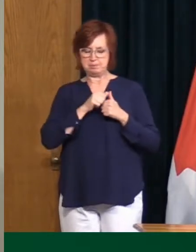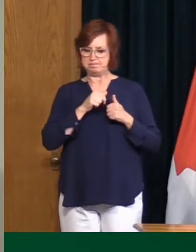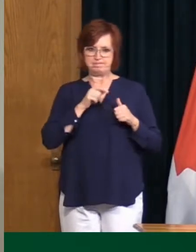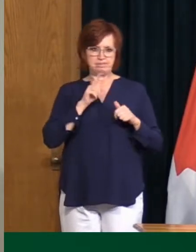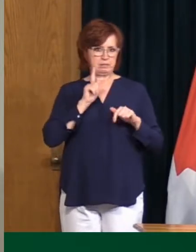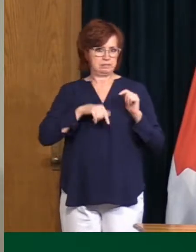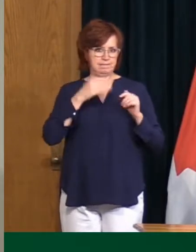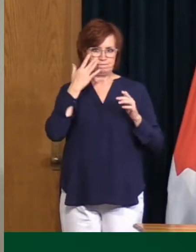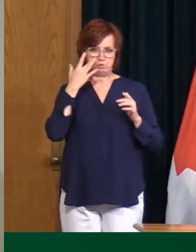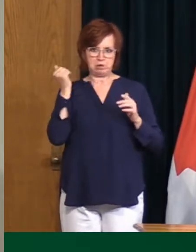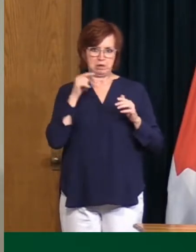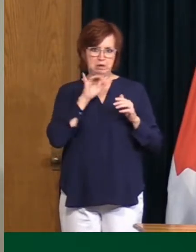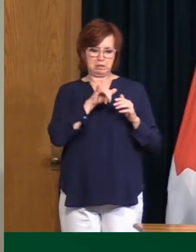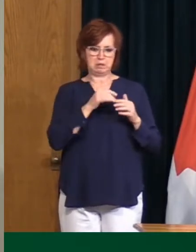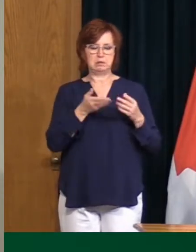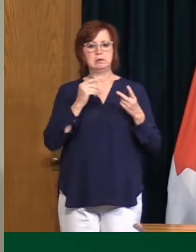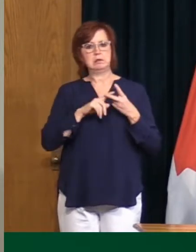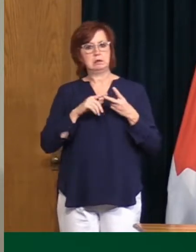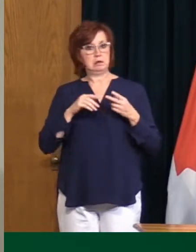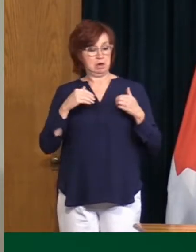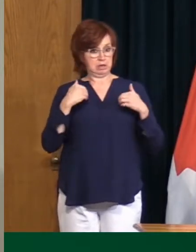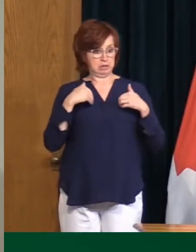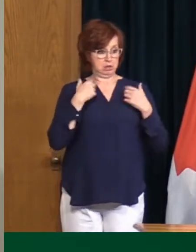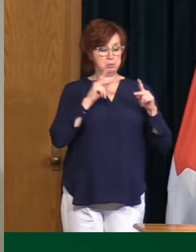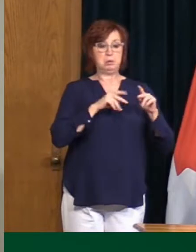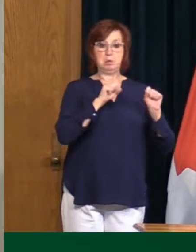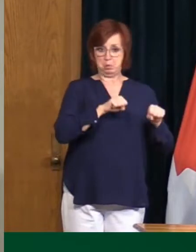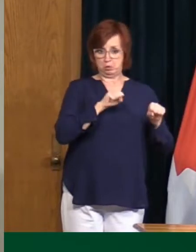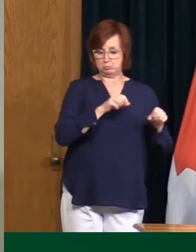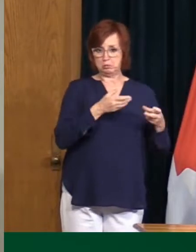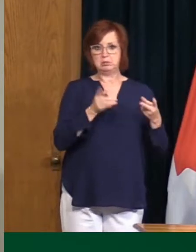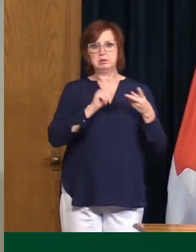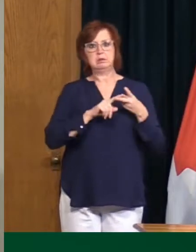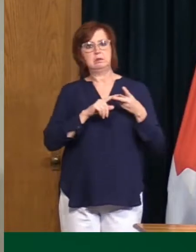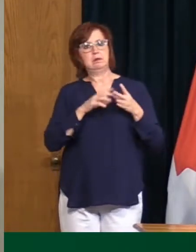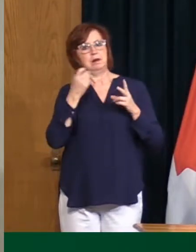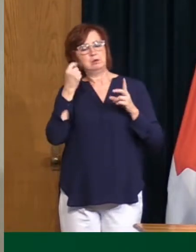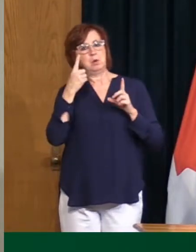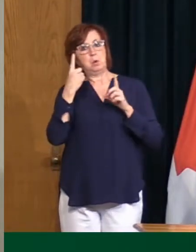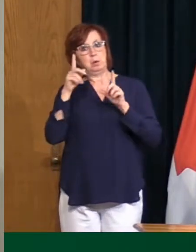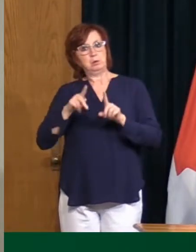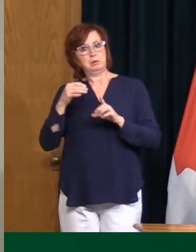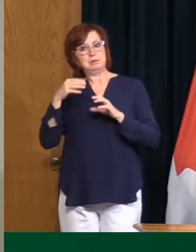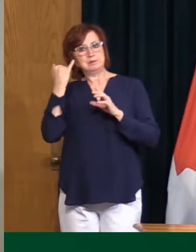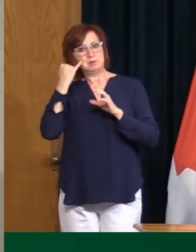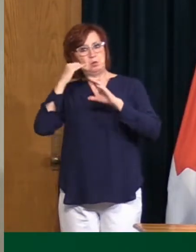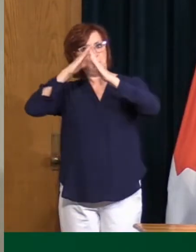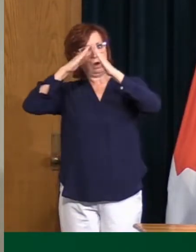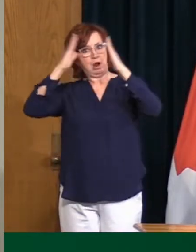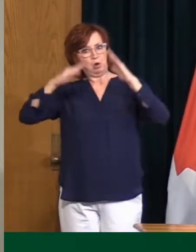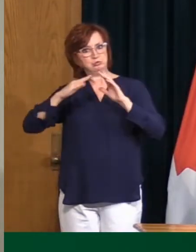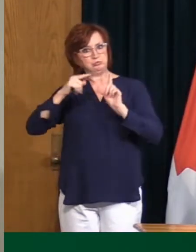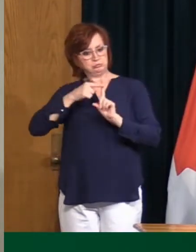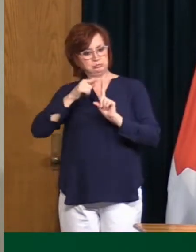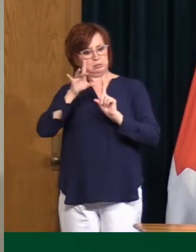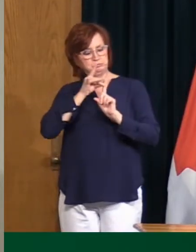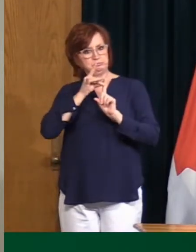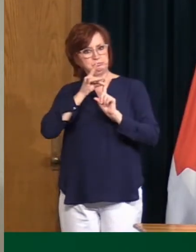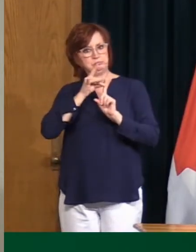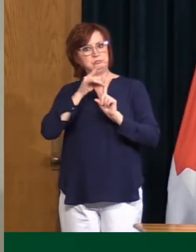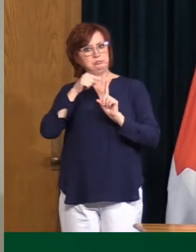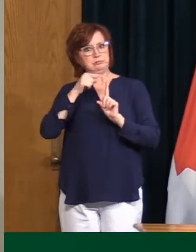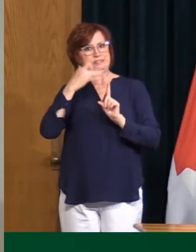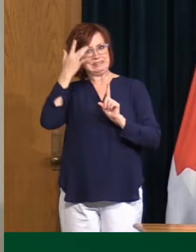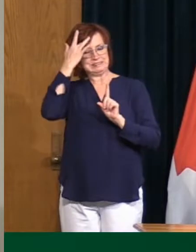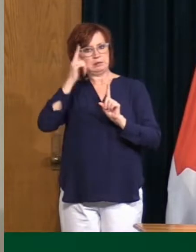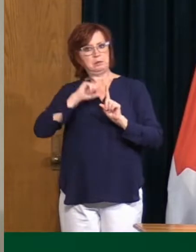who are younger, secondary exposures can happen within the household, and that often involves individuals who are older or who have underlying